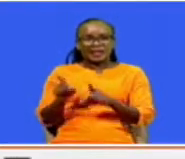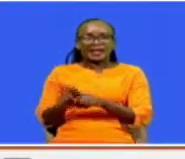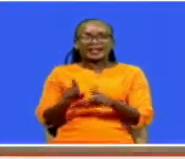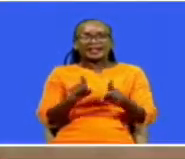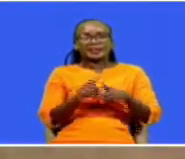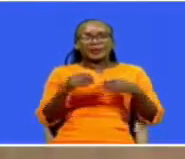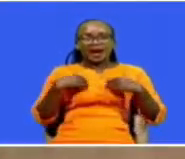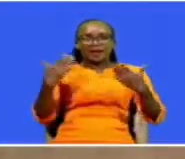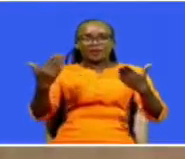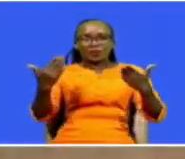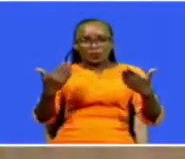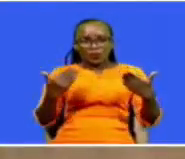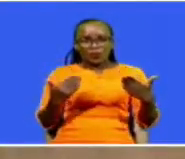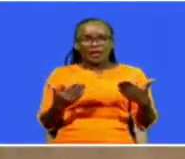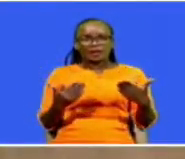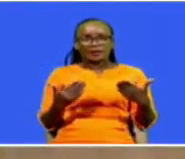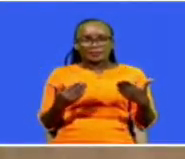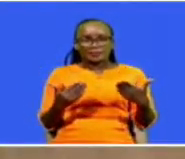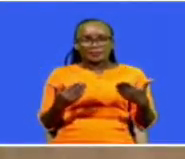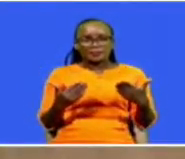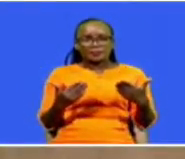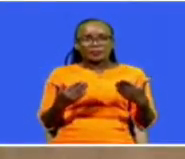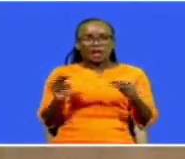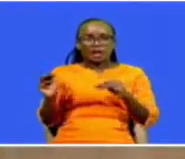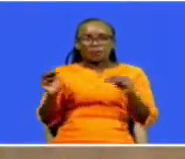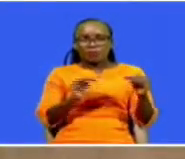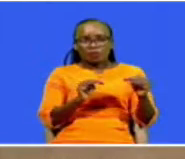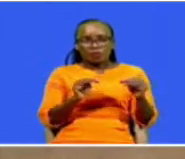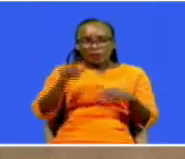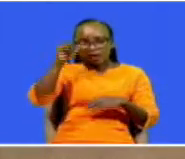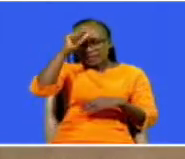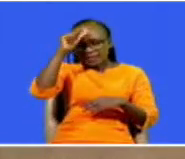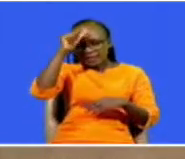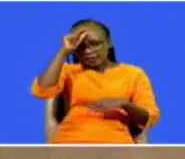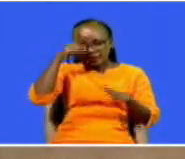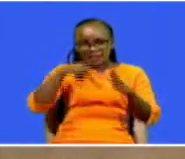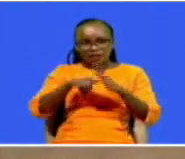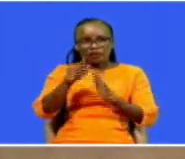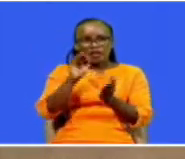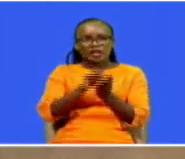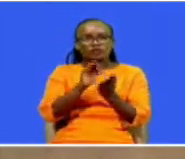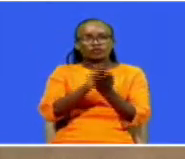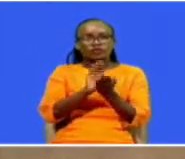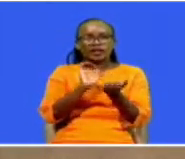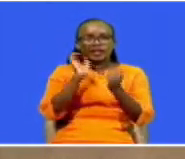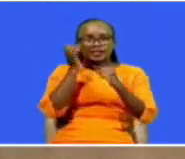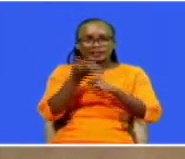have welcomed the move by government to tap into the stock exchange to draw capital to fund.